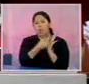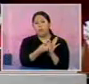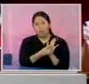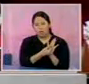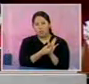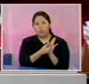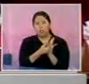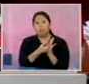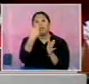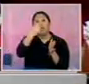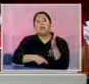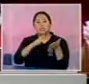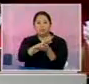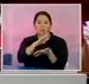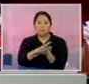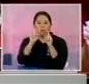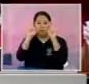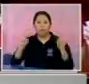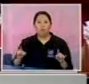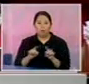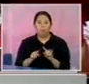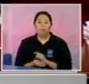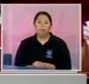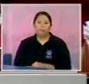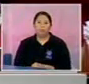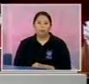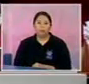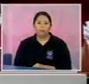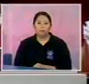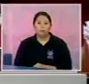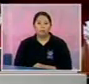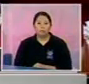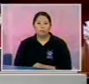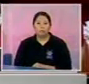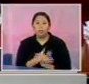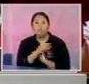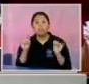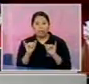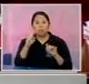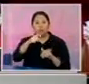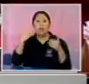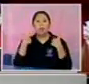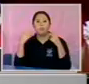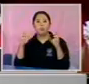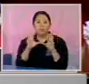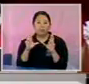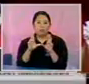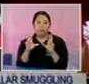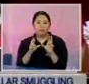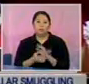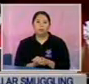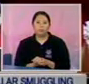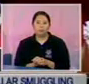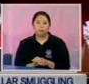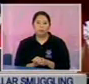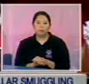the income tax, of course, in the supporting receipts. No? So I hope we